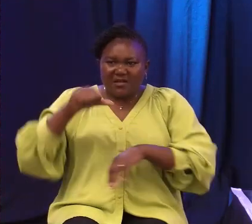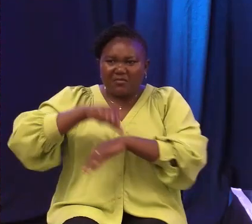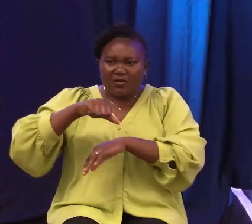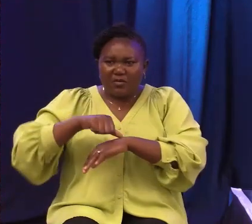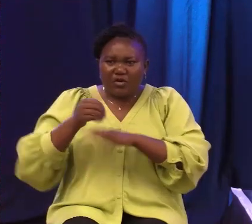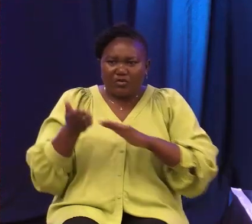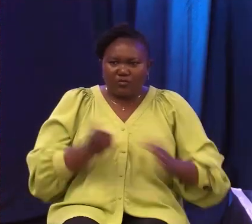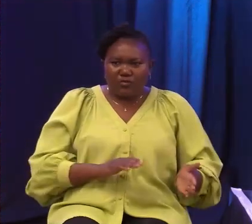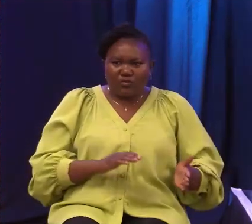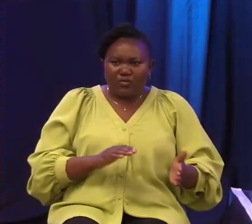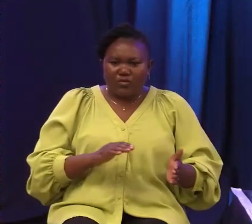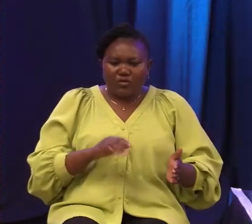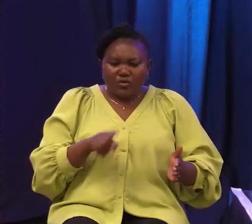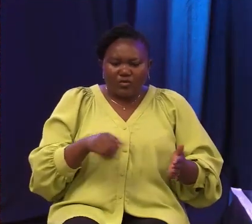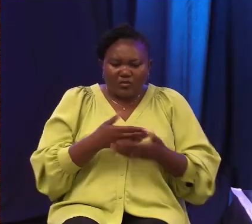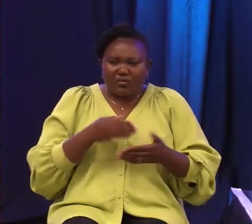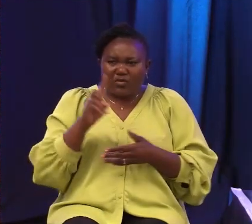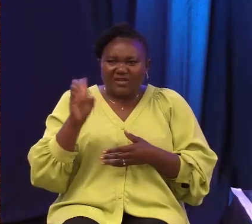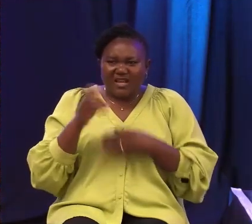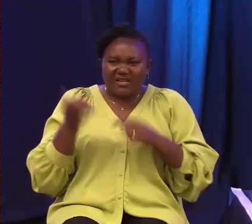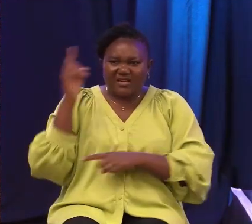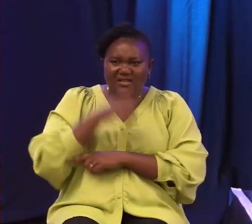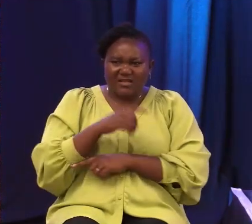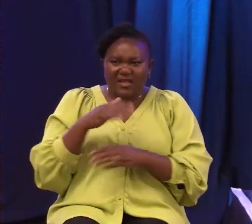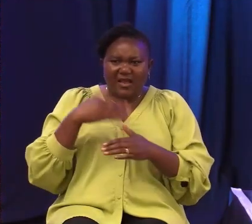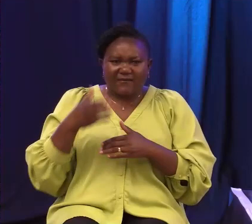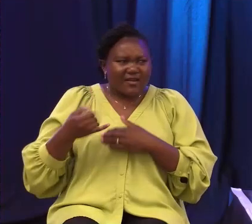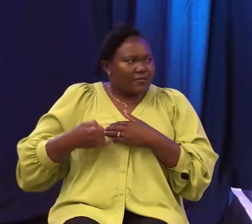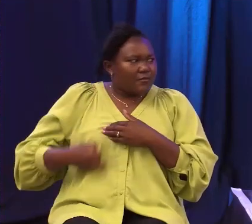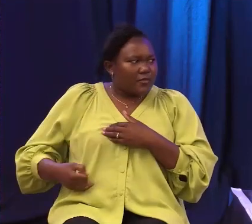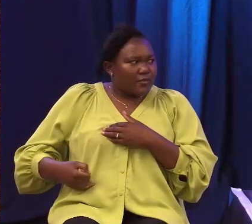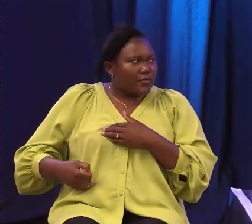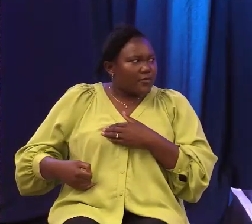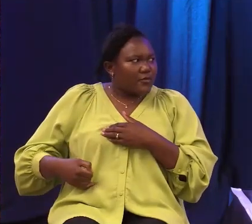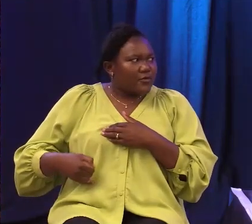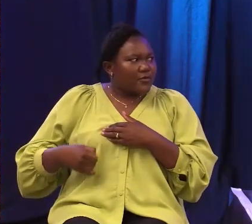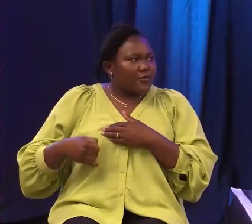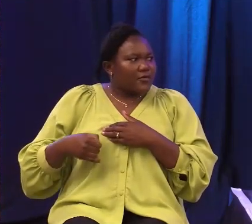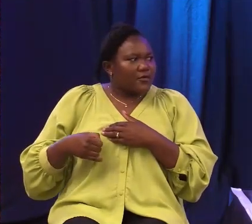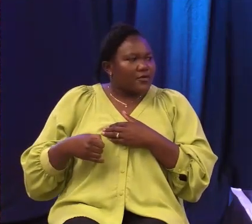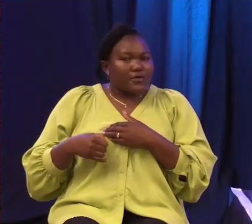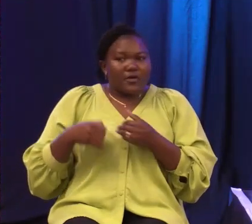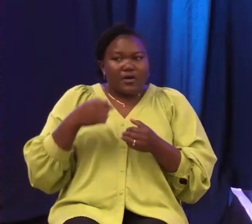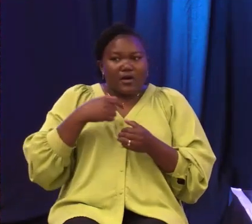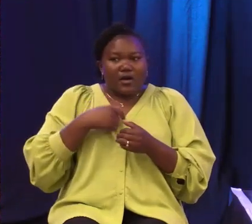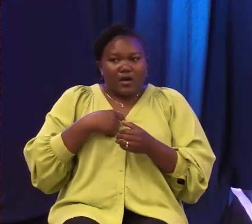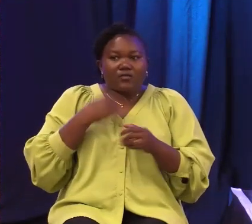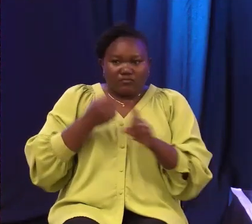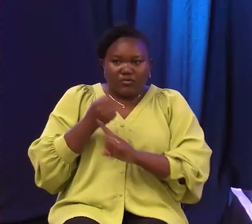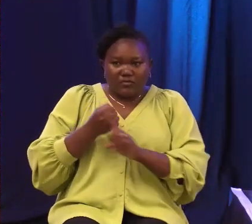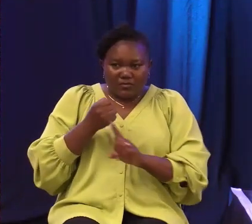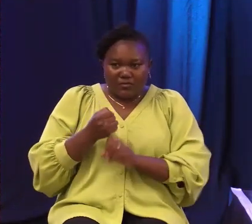passed on in 10 days after our birth. However, I was a fighter.